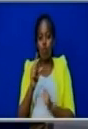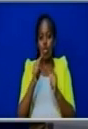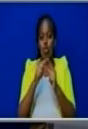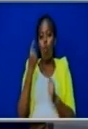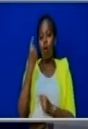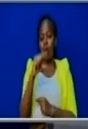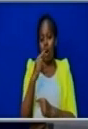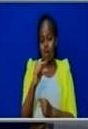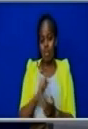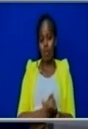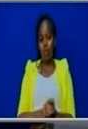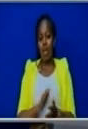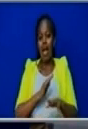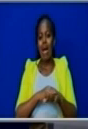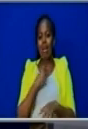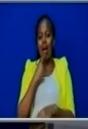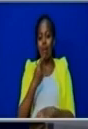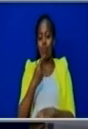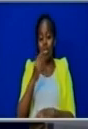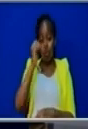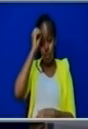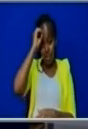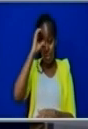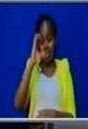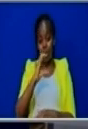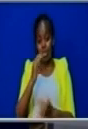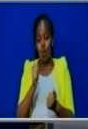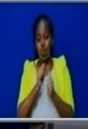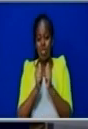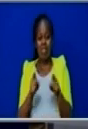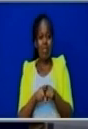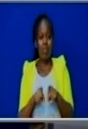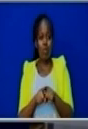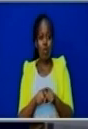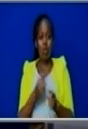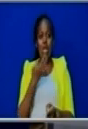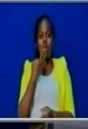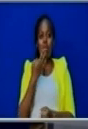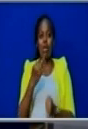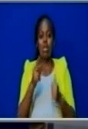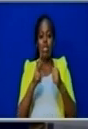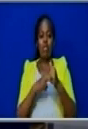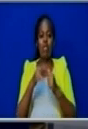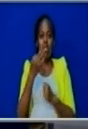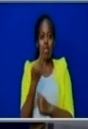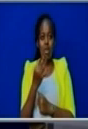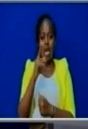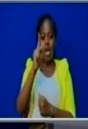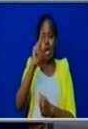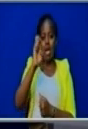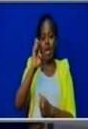gas. At 100 degrees Celsius. Which is equivalent to 373